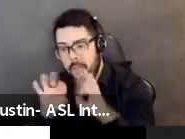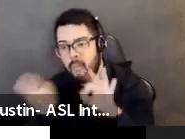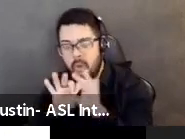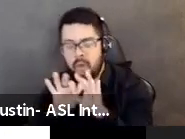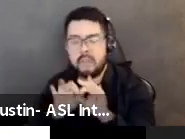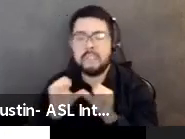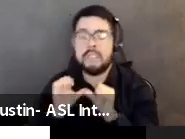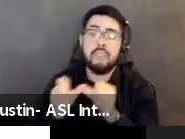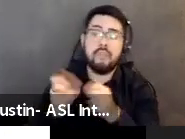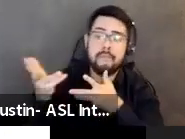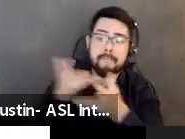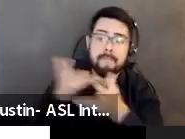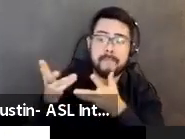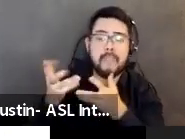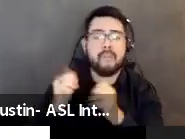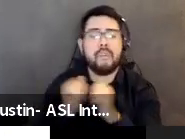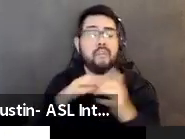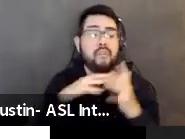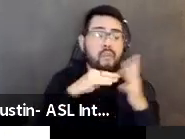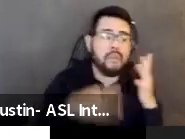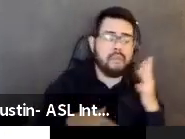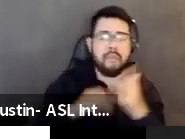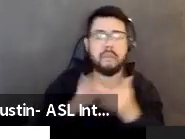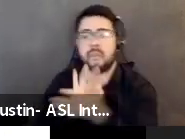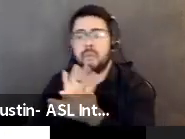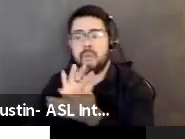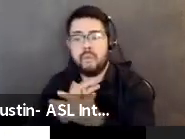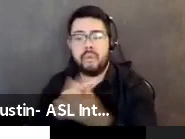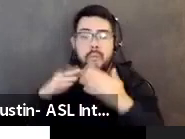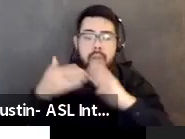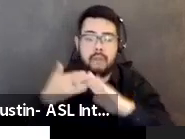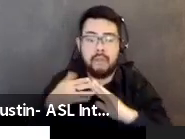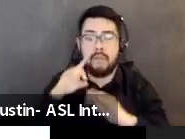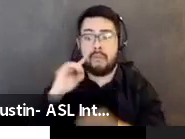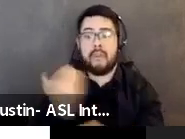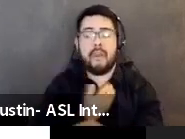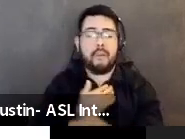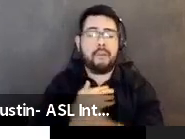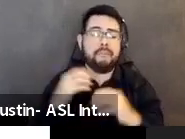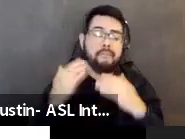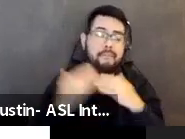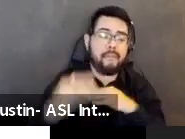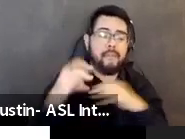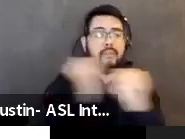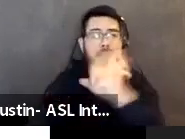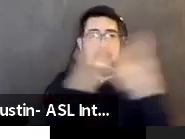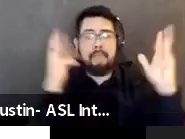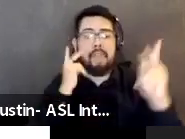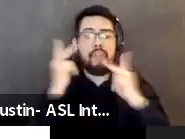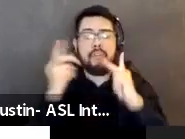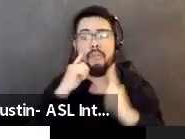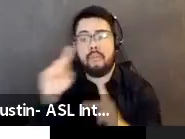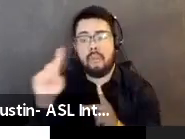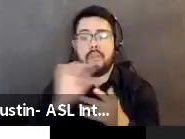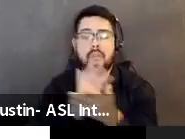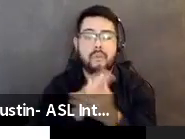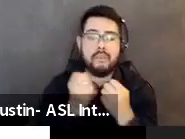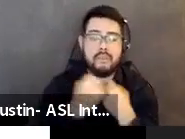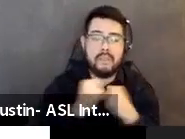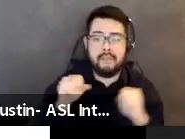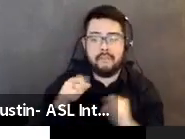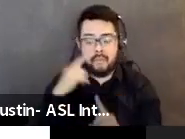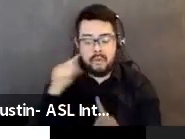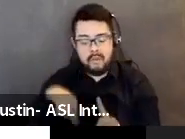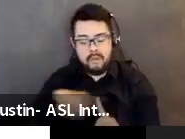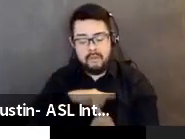students and school communities on the future state vision of school safety at a local level i think it's come up in a